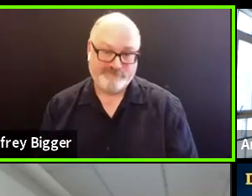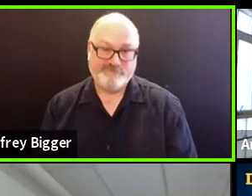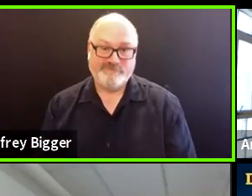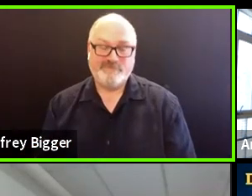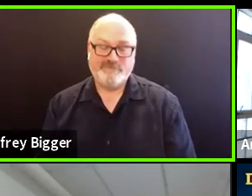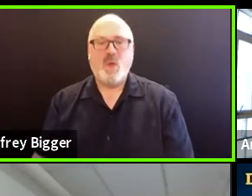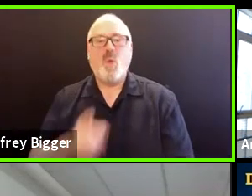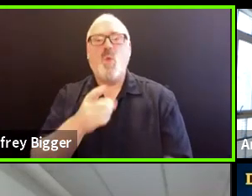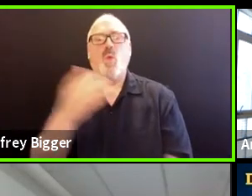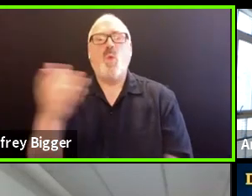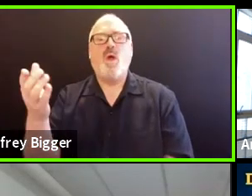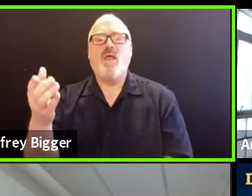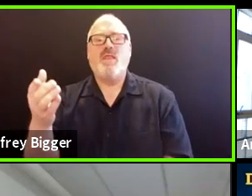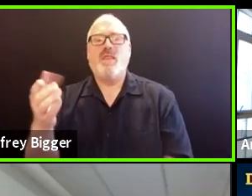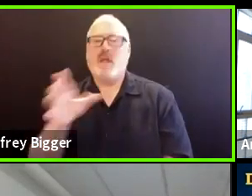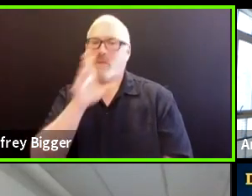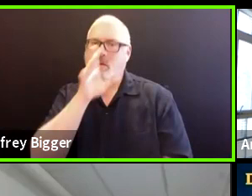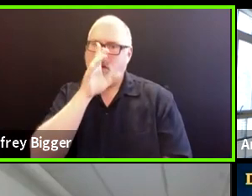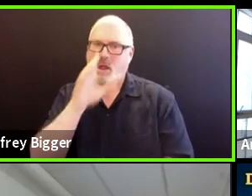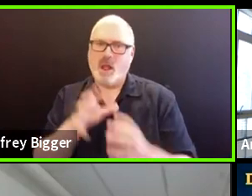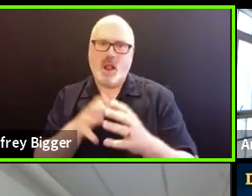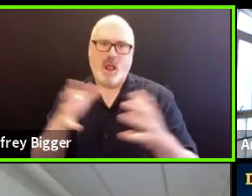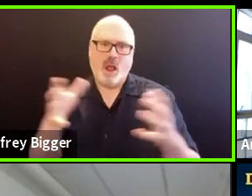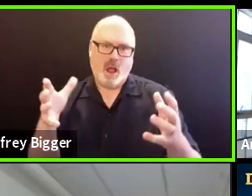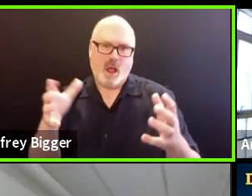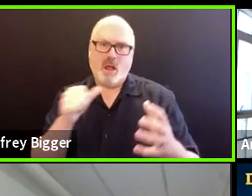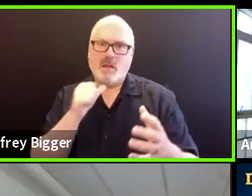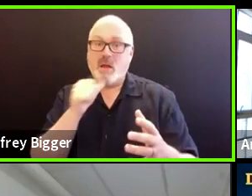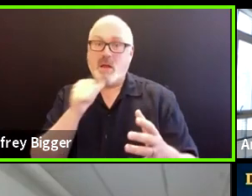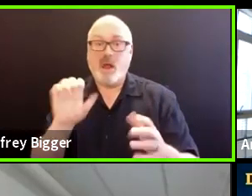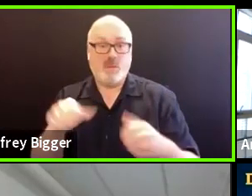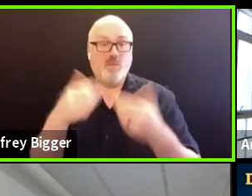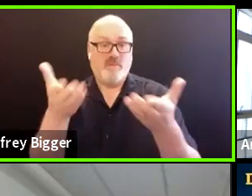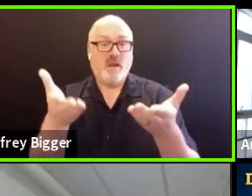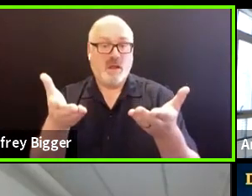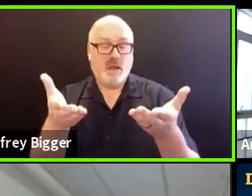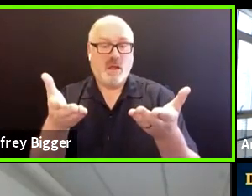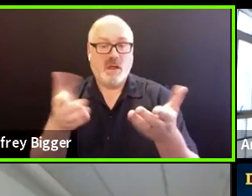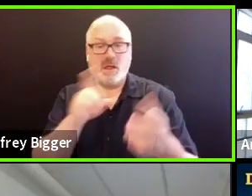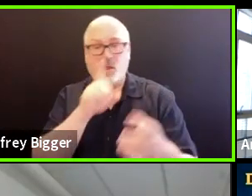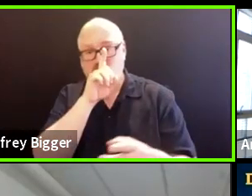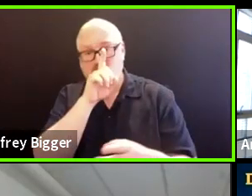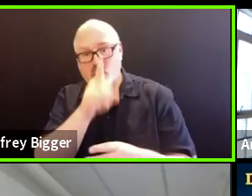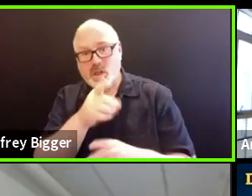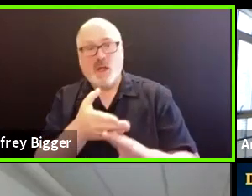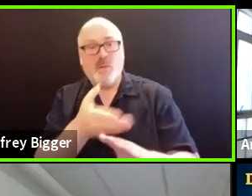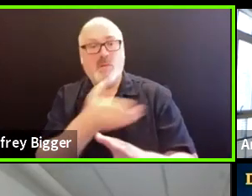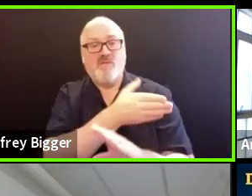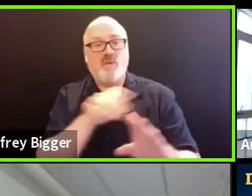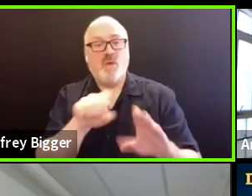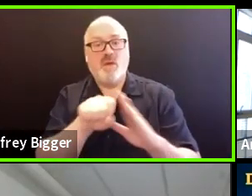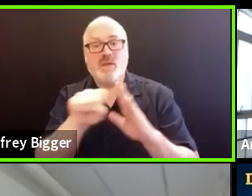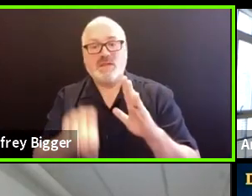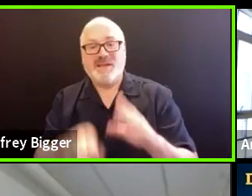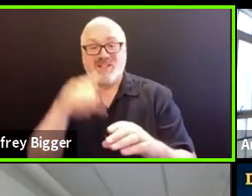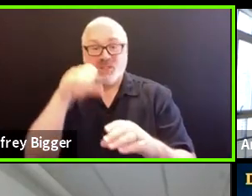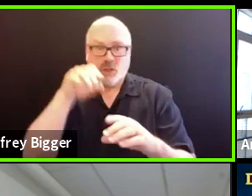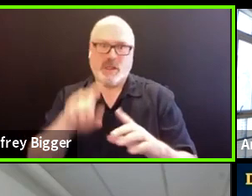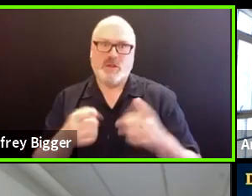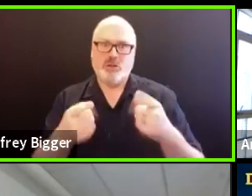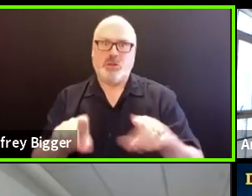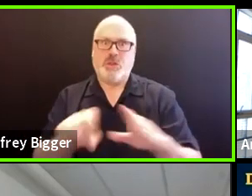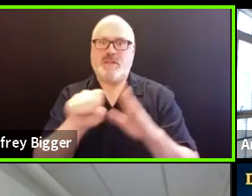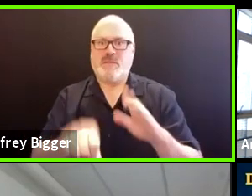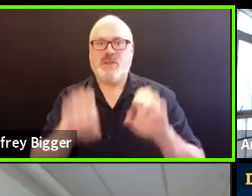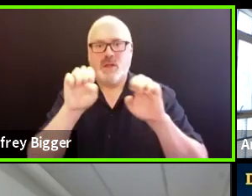things we have spoken a lot about is providing really before the semester and into the semester